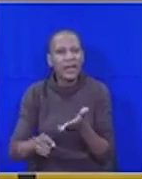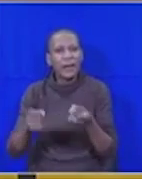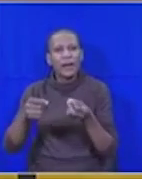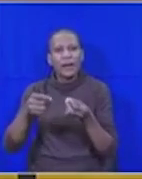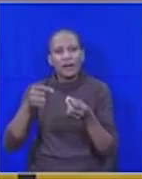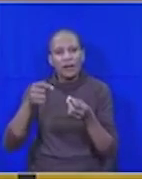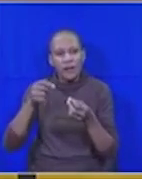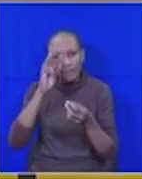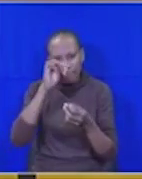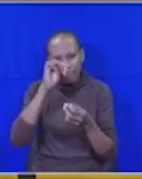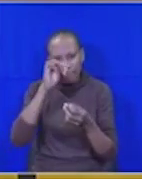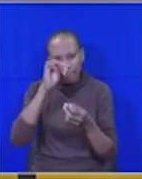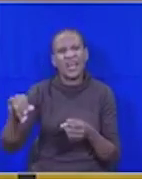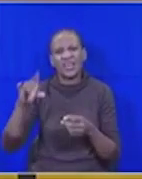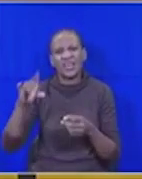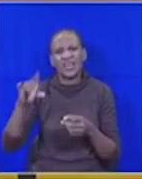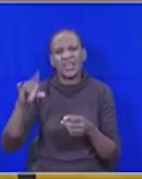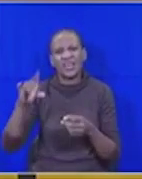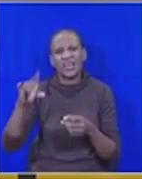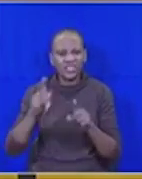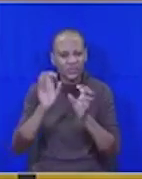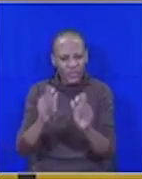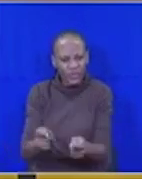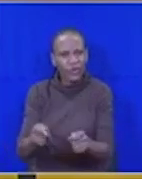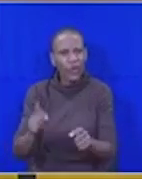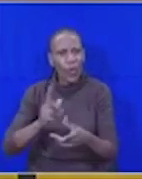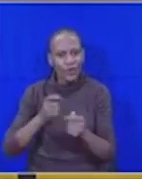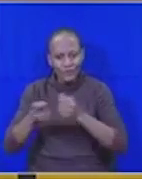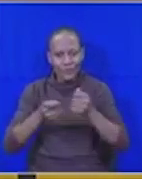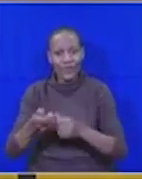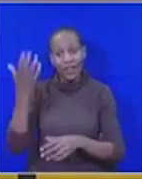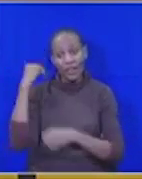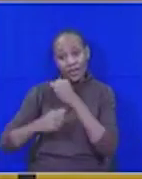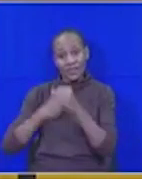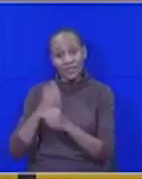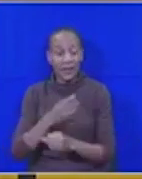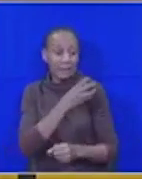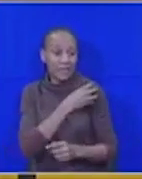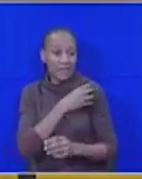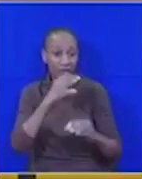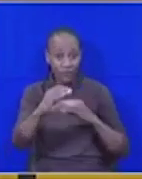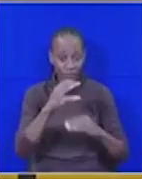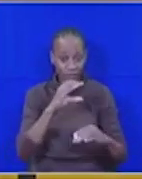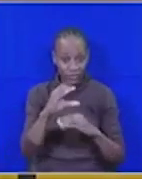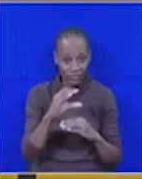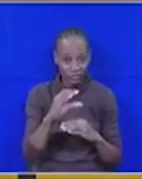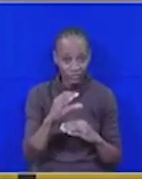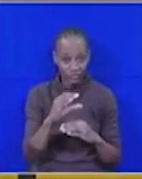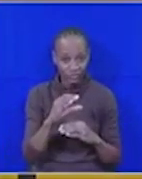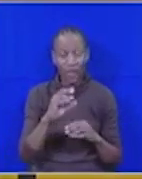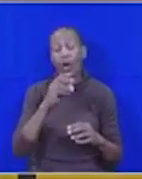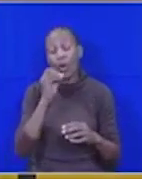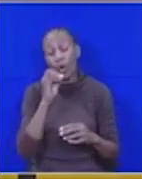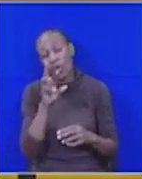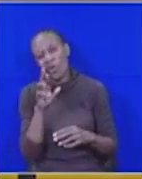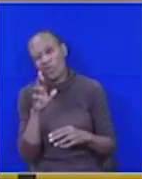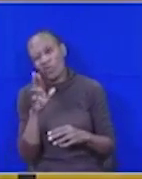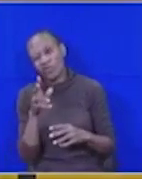broadcasting and print media. Over the last year, Faith Mutambi, the Minister of Communications, or rather the Minister